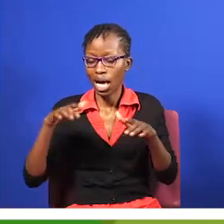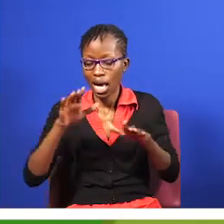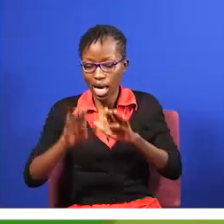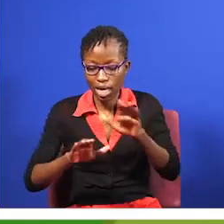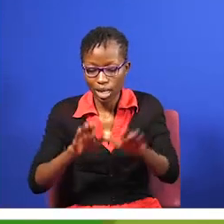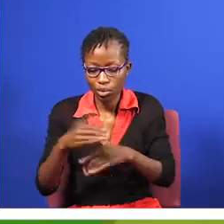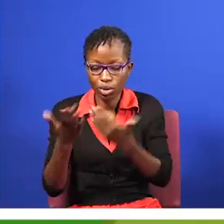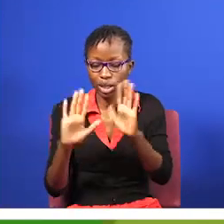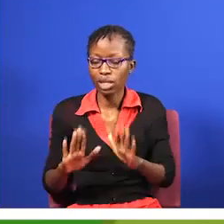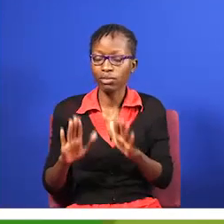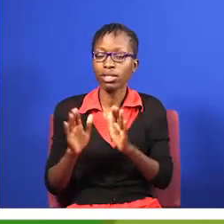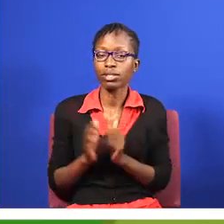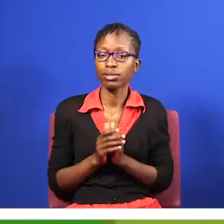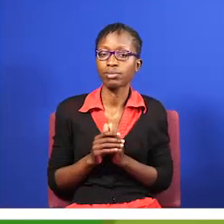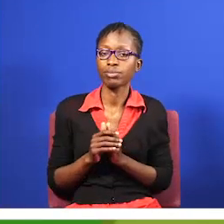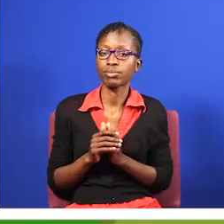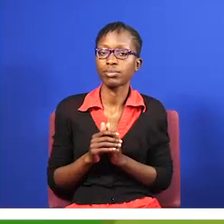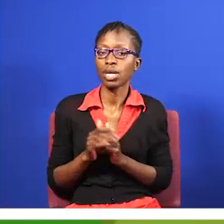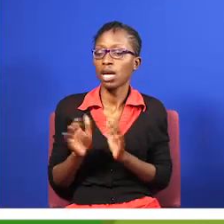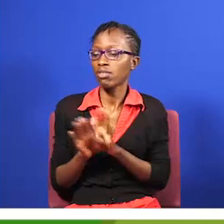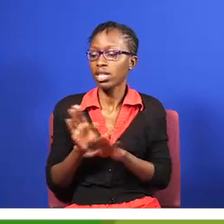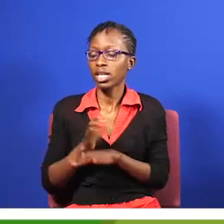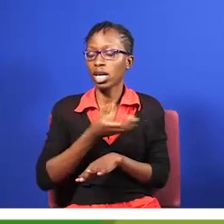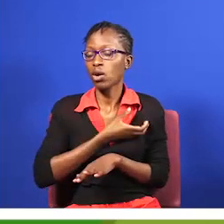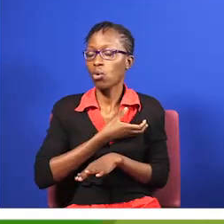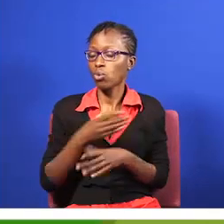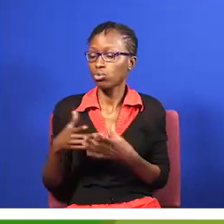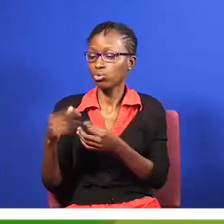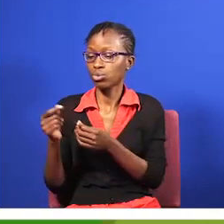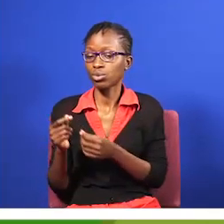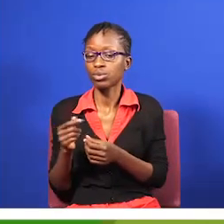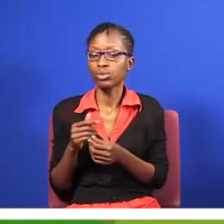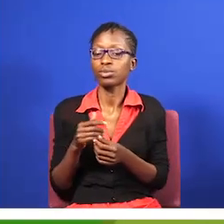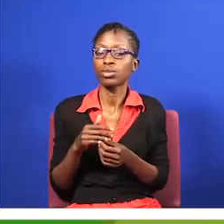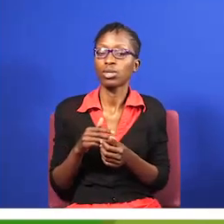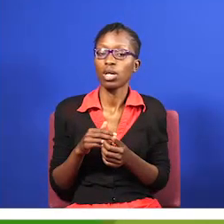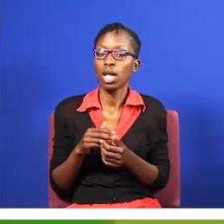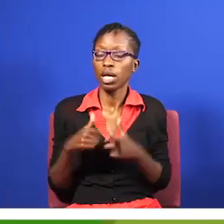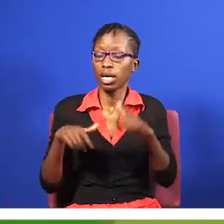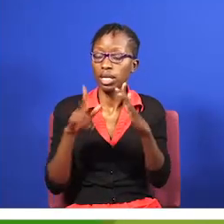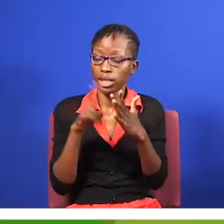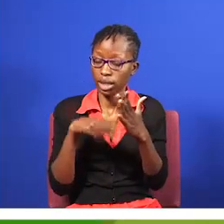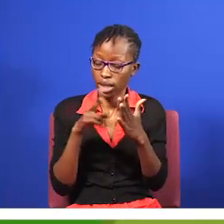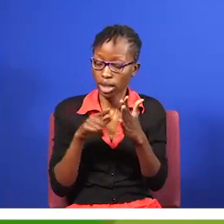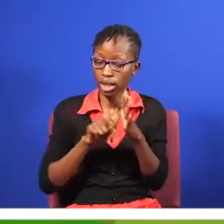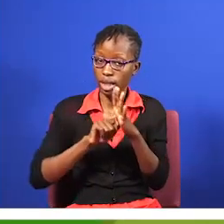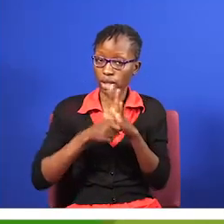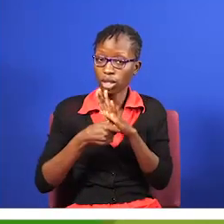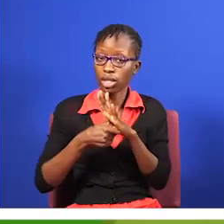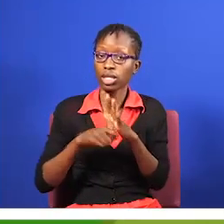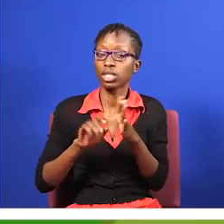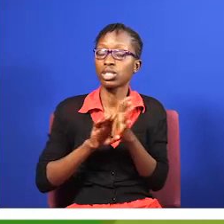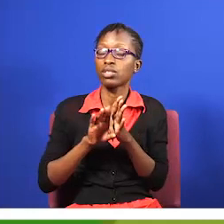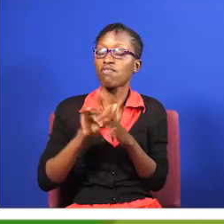the servants, and everything that he had. So I want us to read from verse 1 of